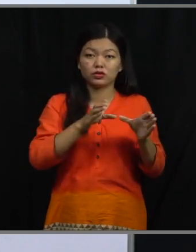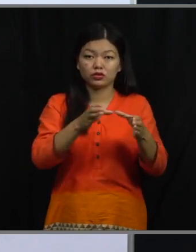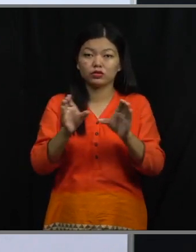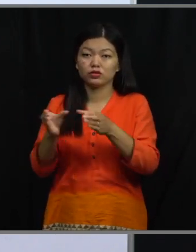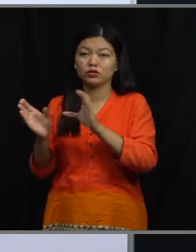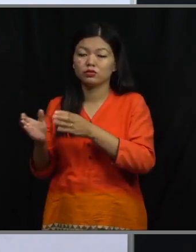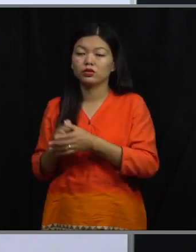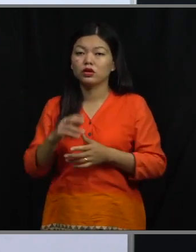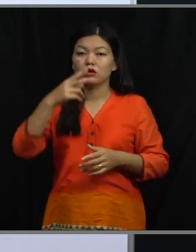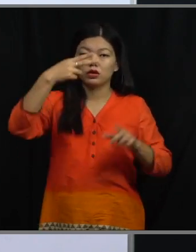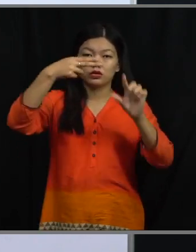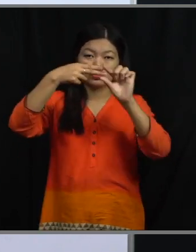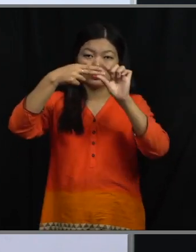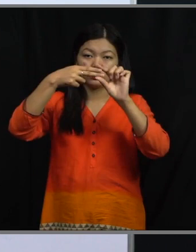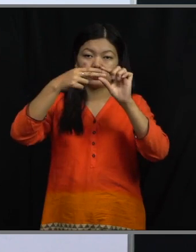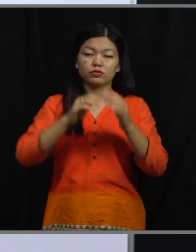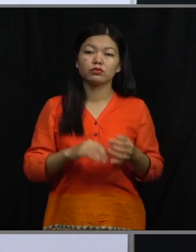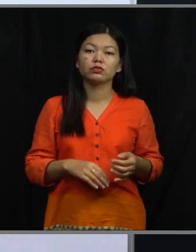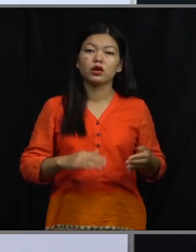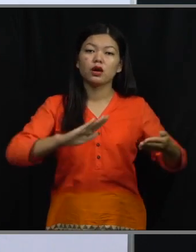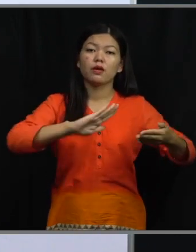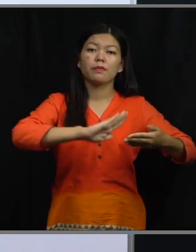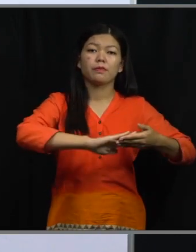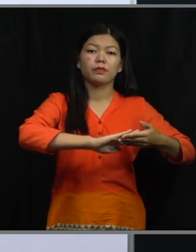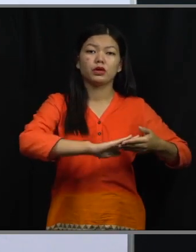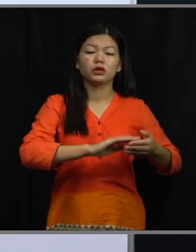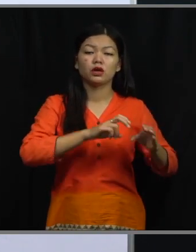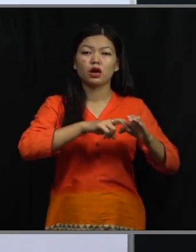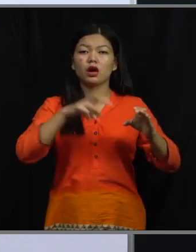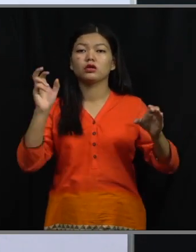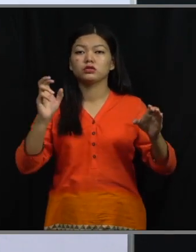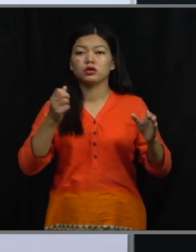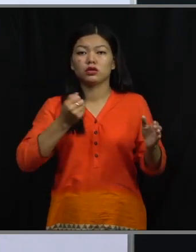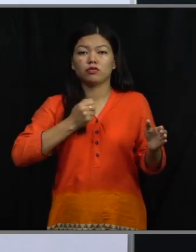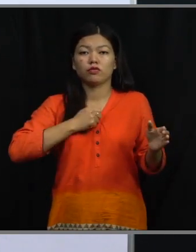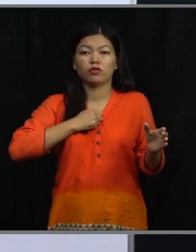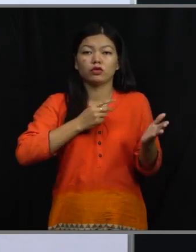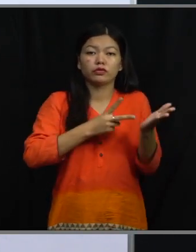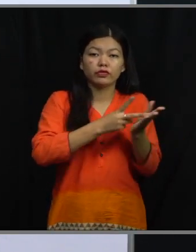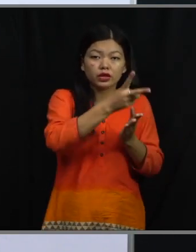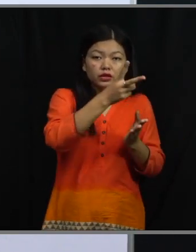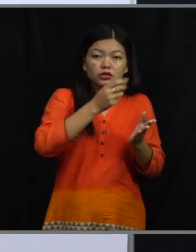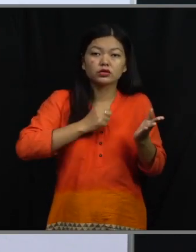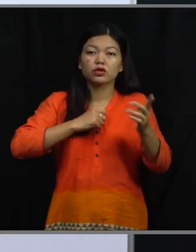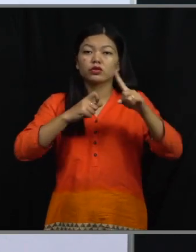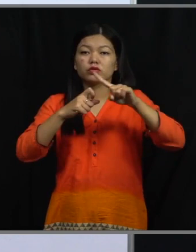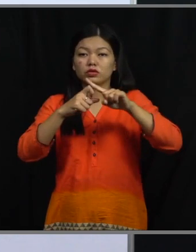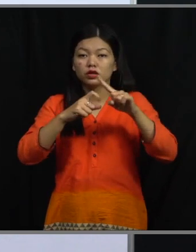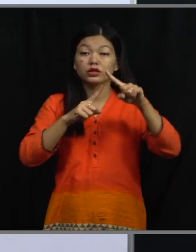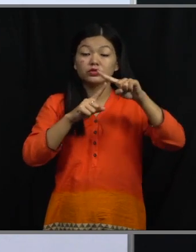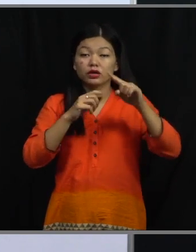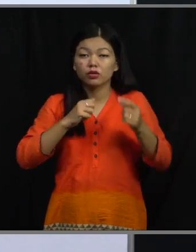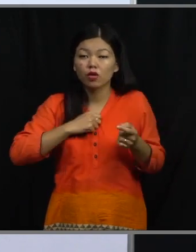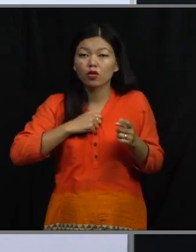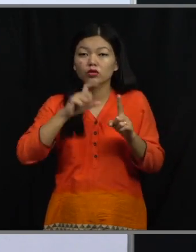their relationship ties. In South India, it's quite the opposite of it. We can also see patrilineal as well as a matrilineal. One of the